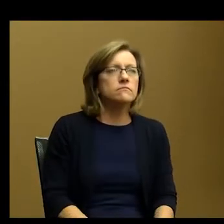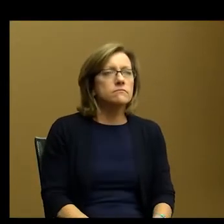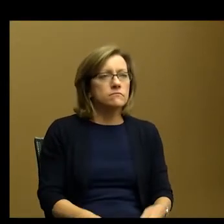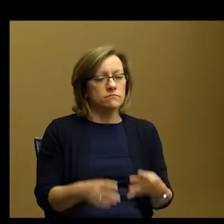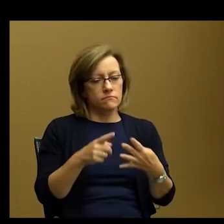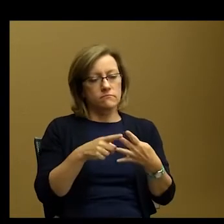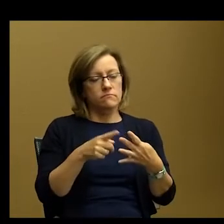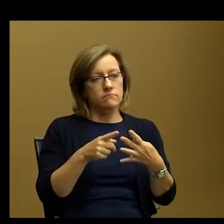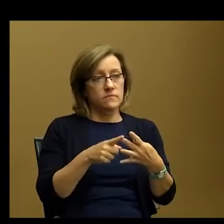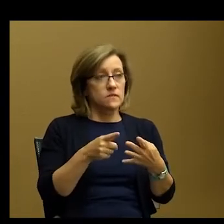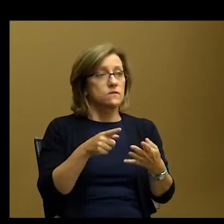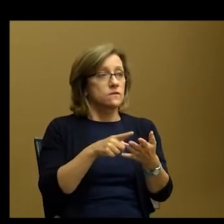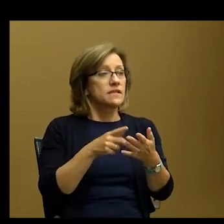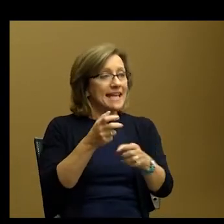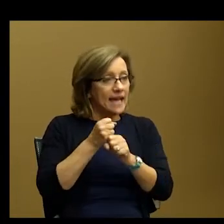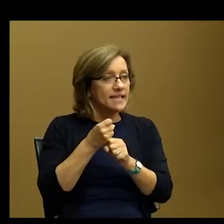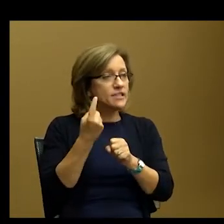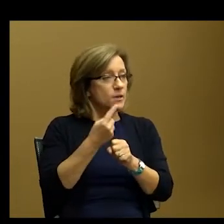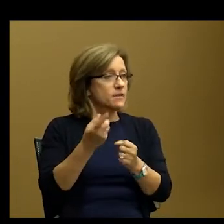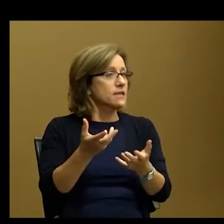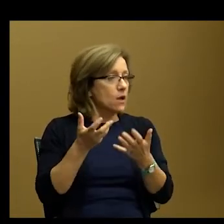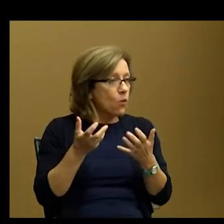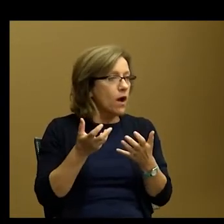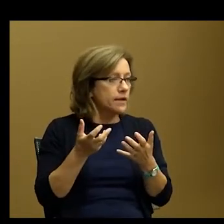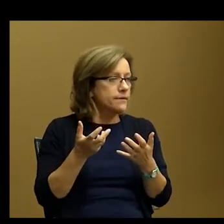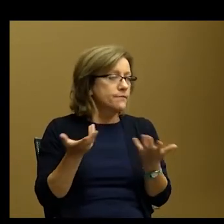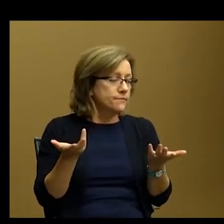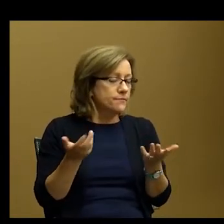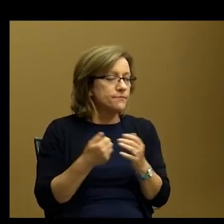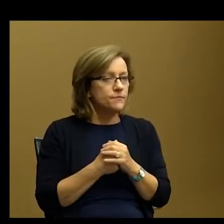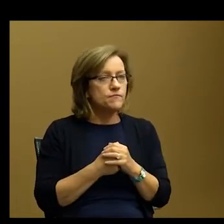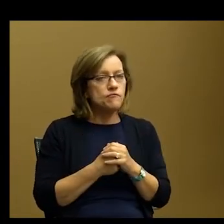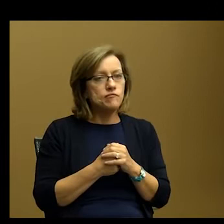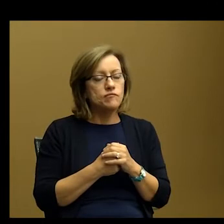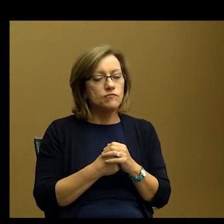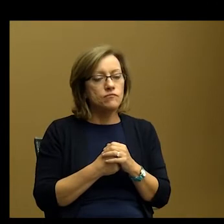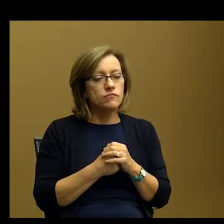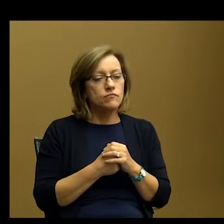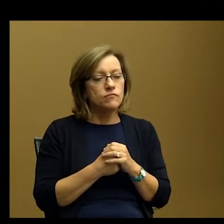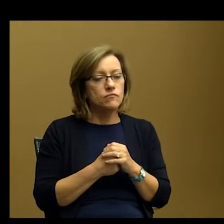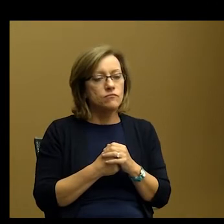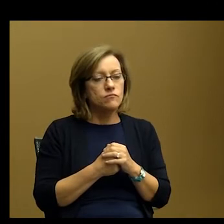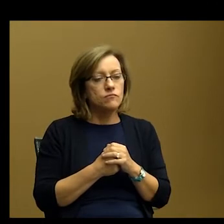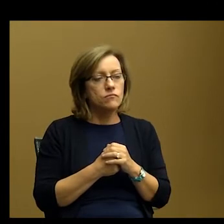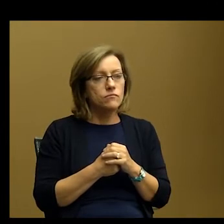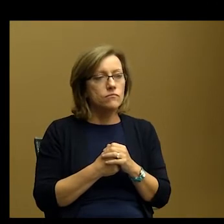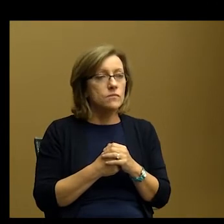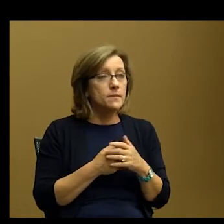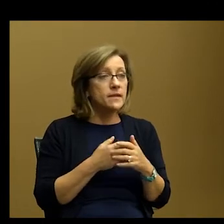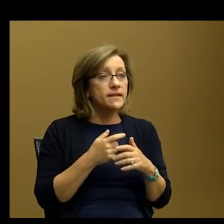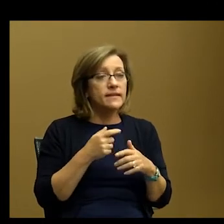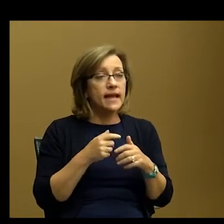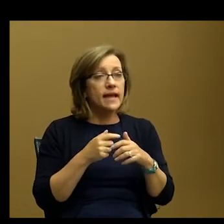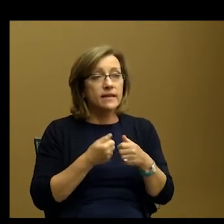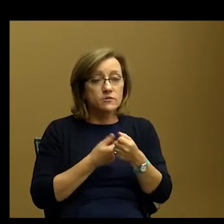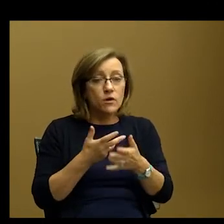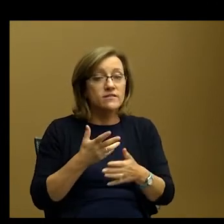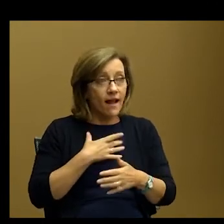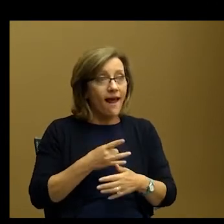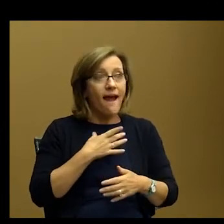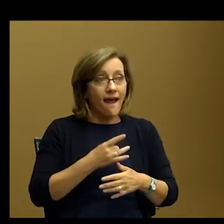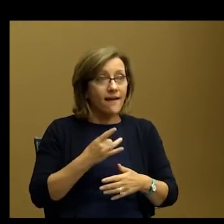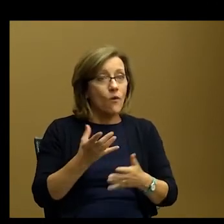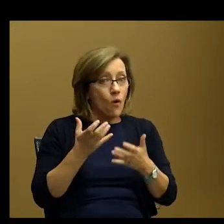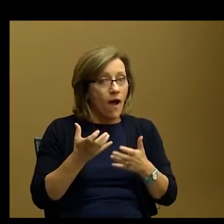they want or obtaining things. So they may be expressing comfort. They may want you